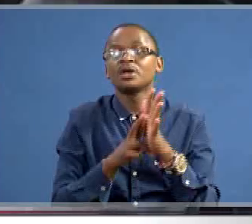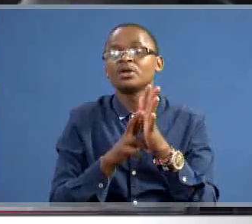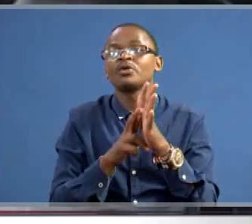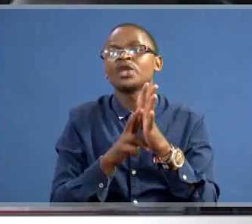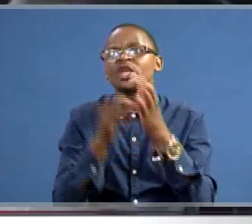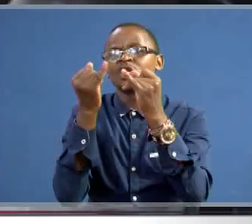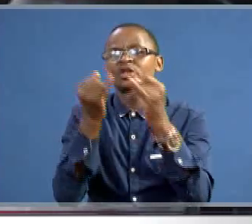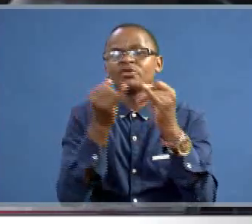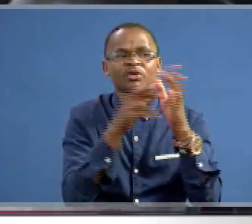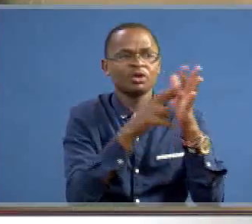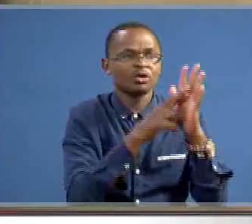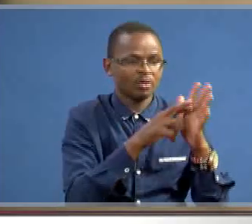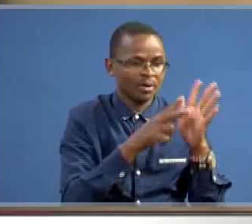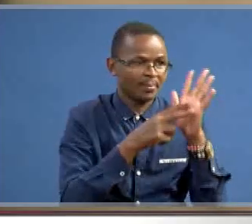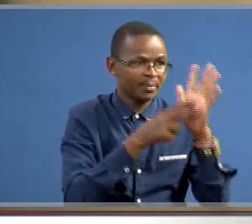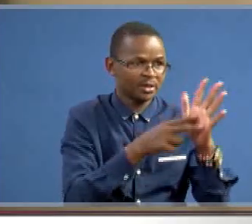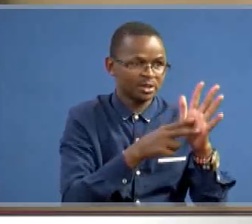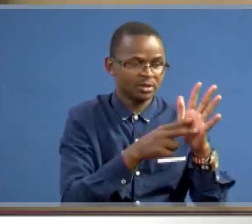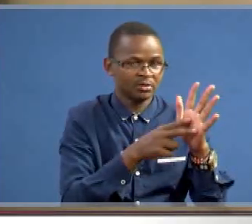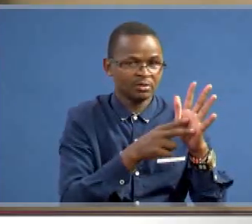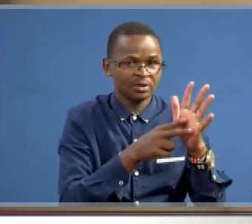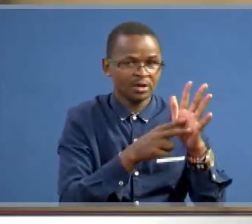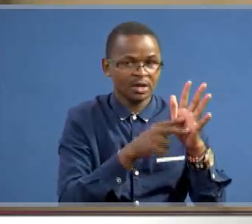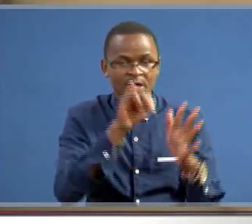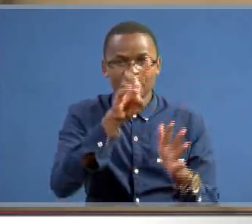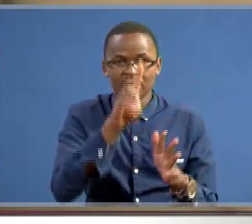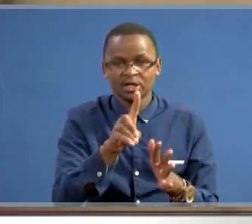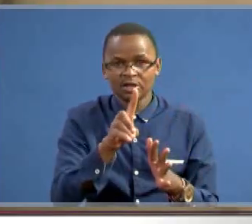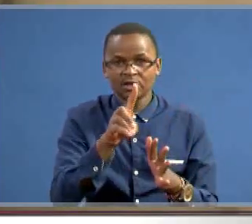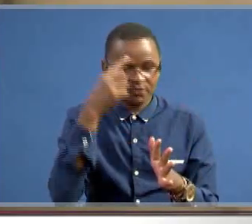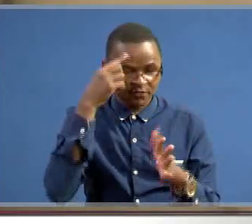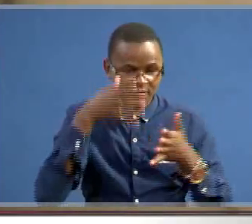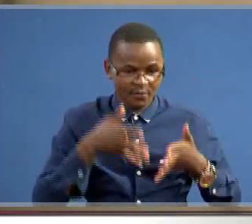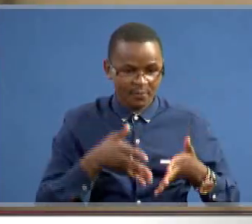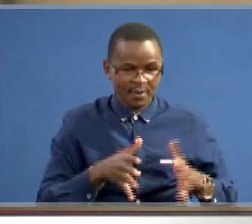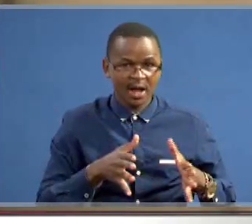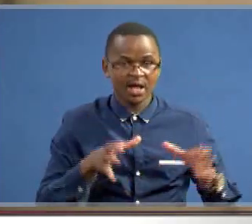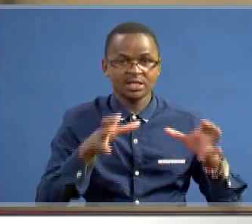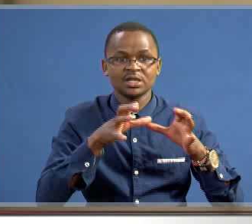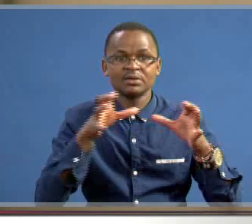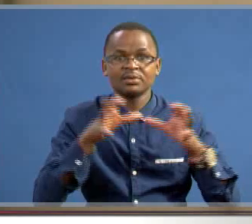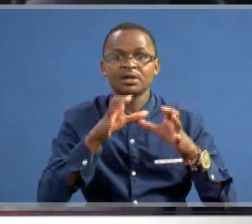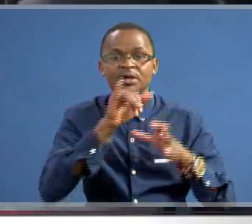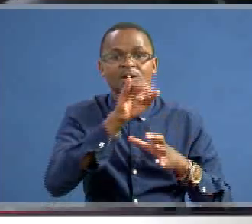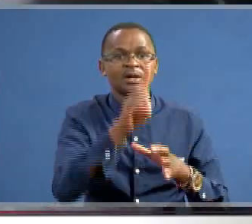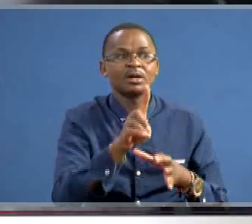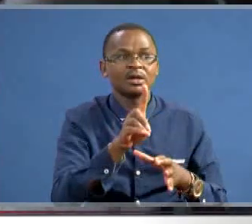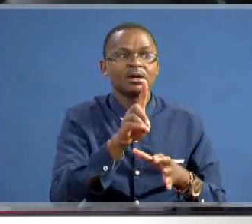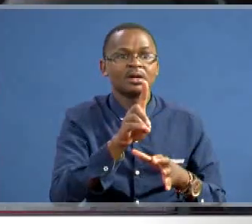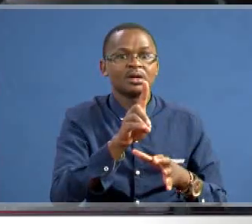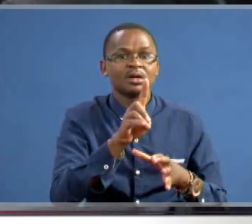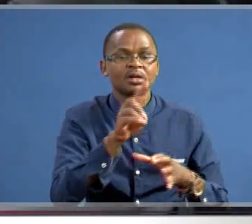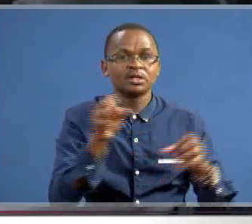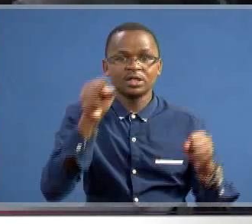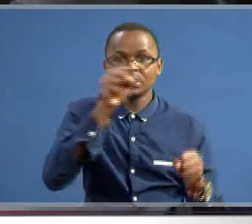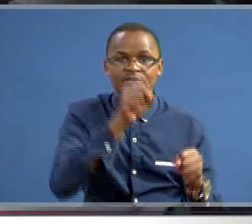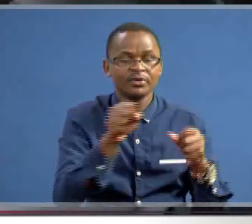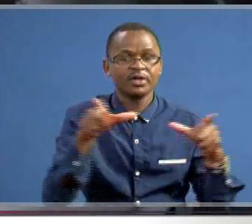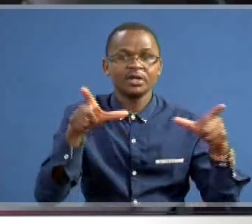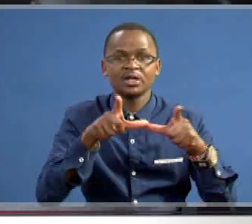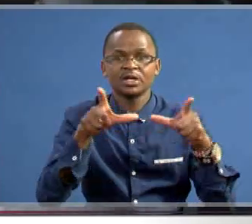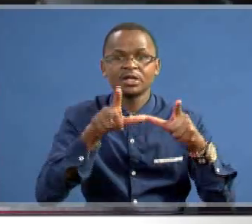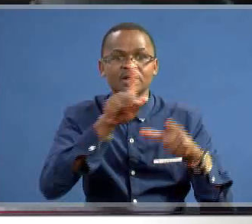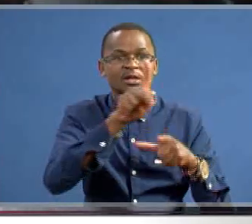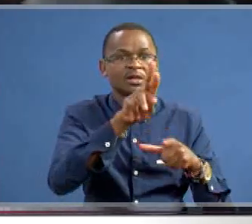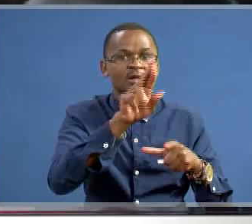an individual required to present his identification document of birth certificate identity card driving license key a